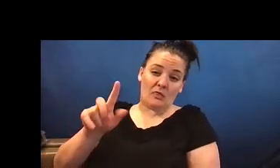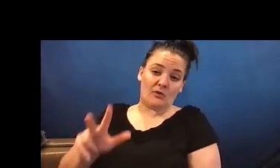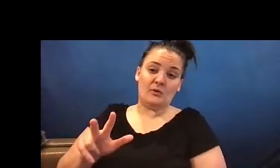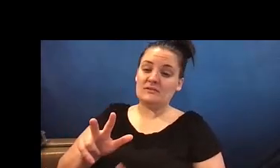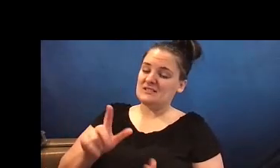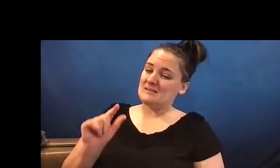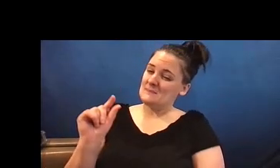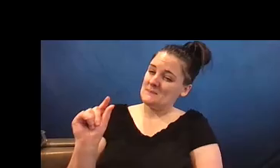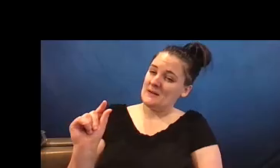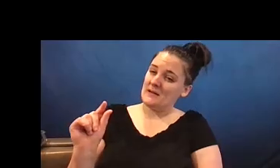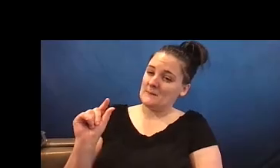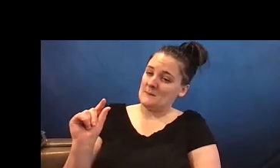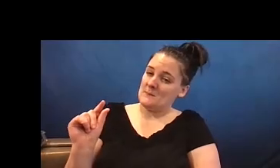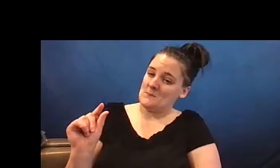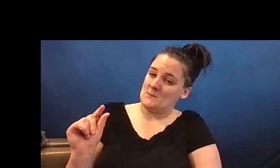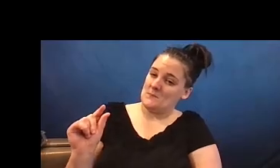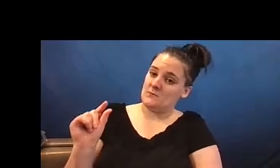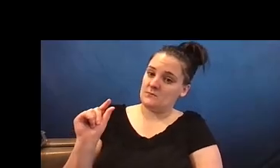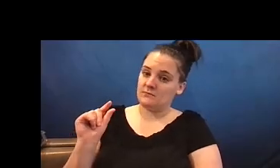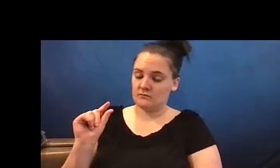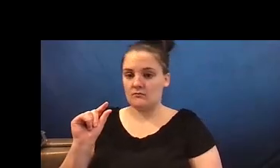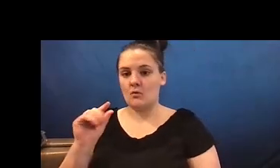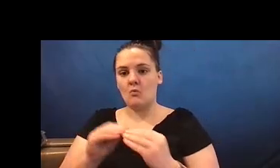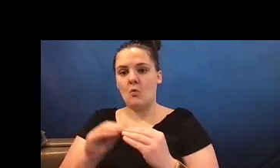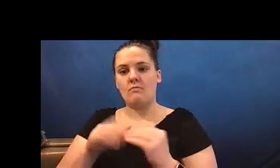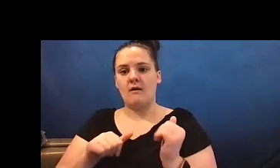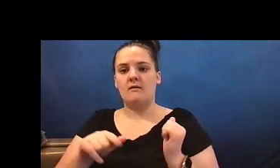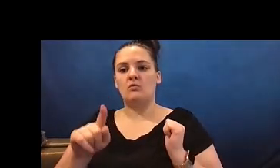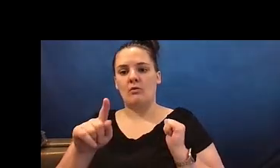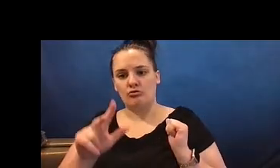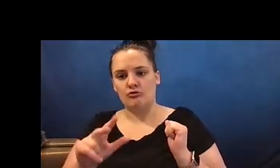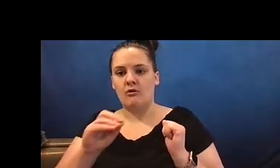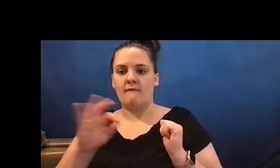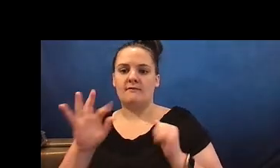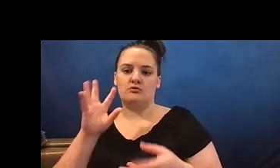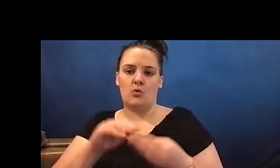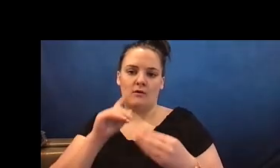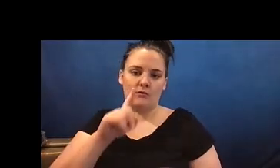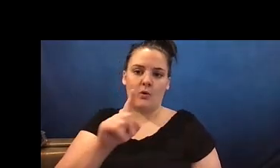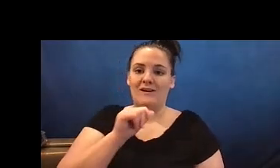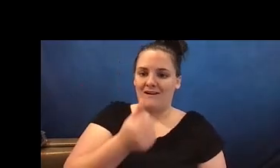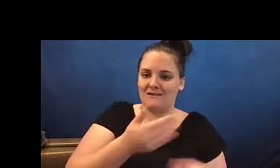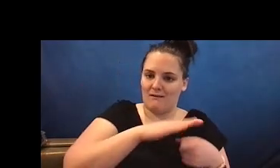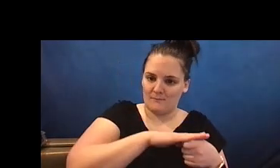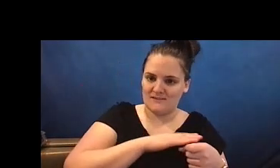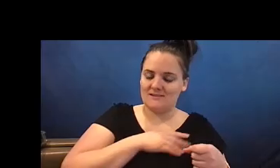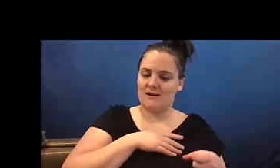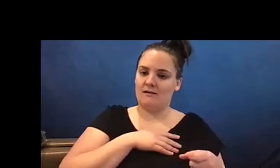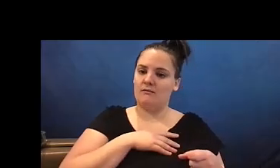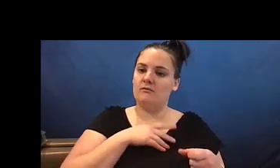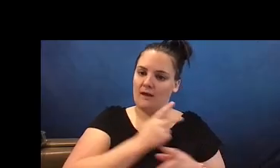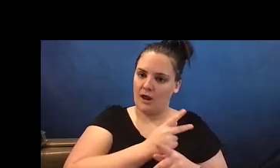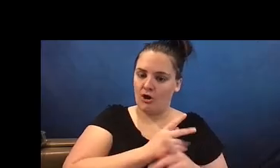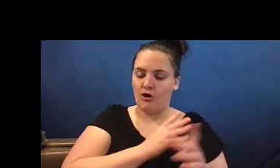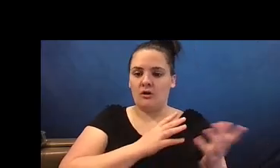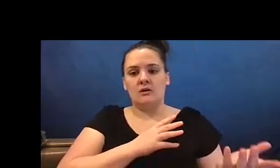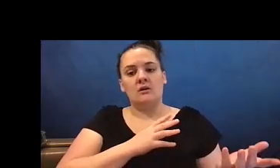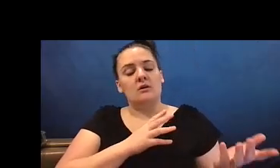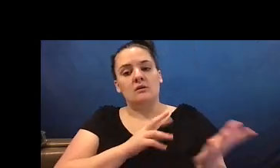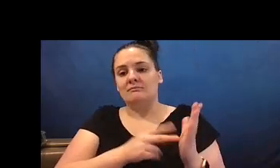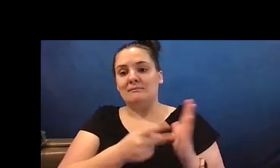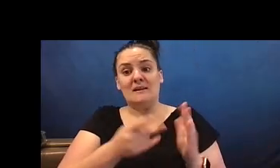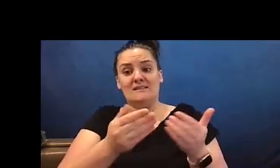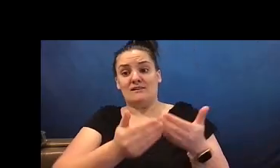bit more than a third of the total uncompensated care. So that doesn't solve the